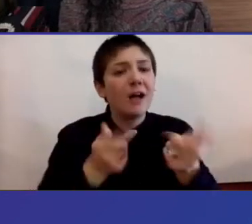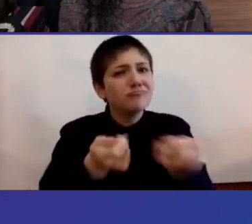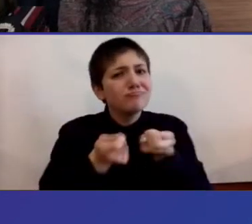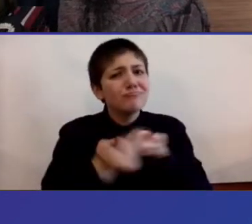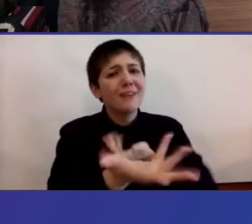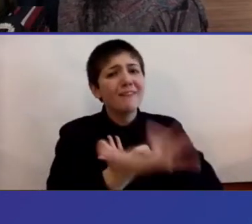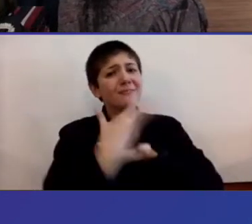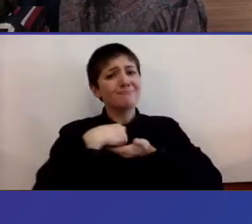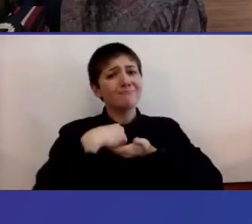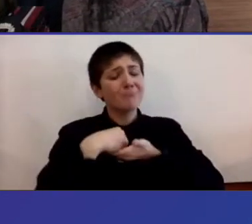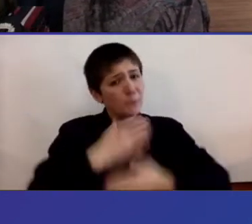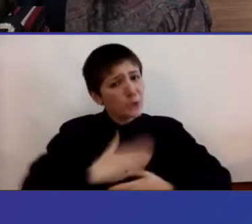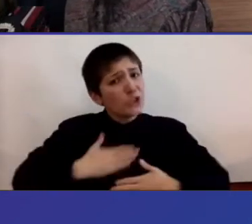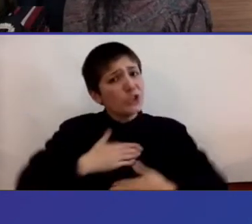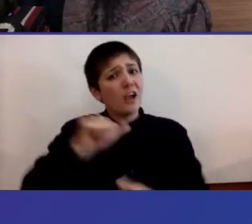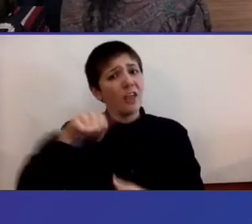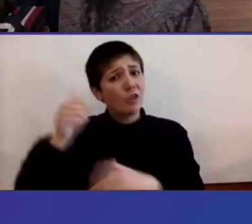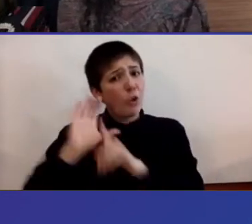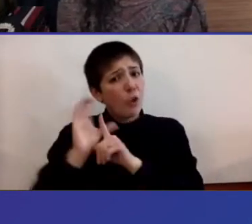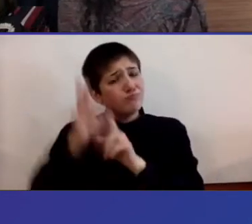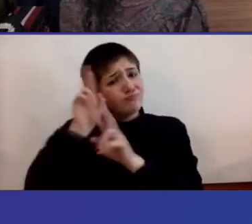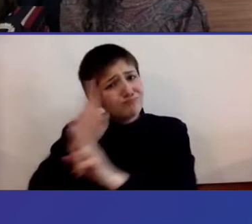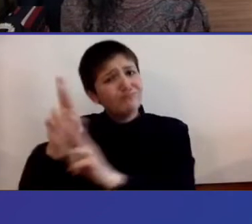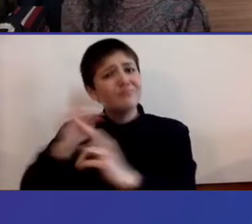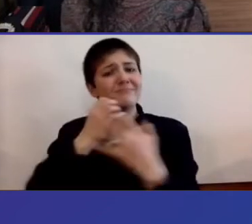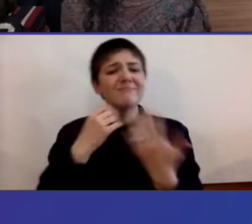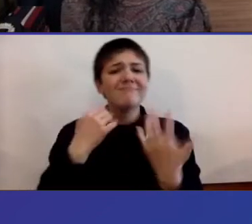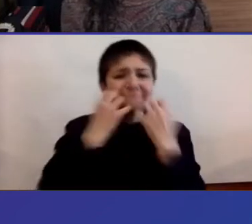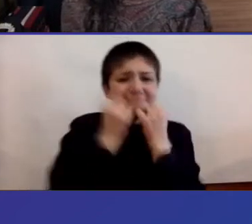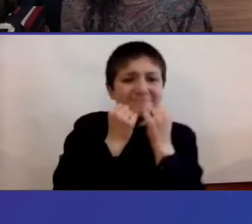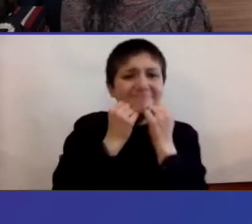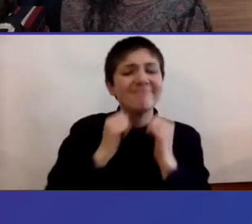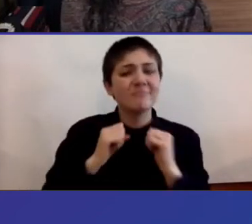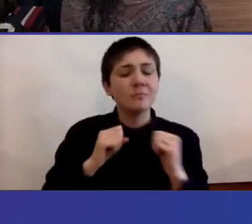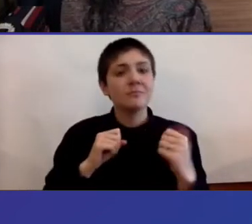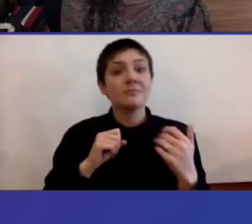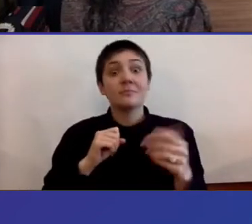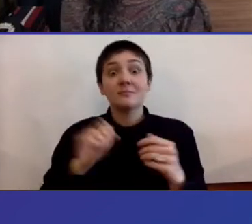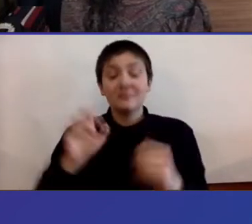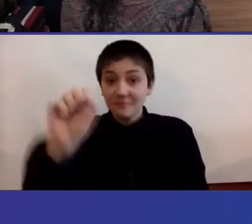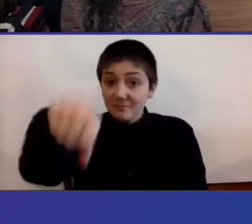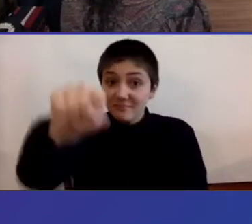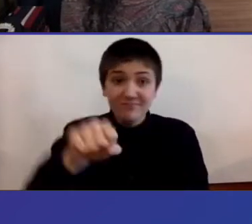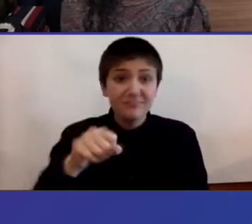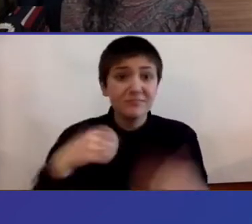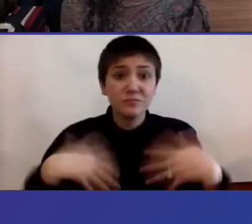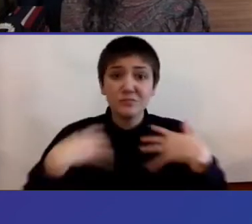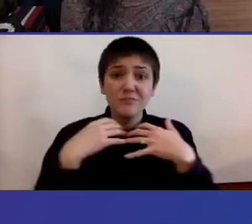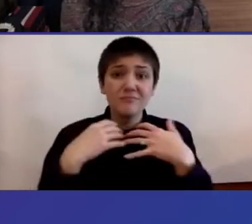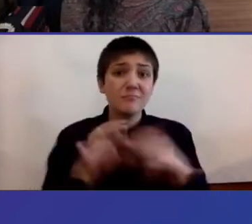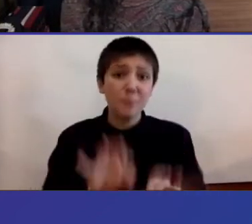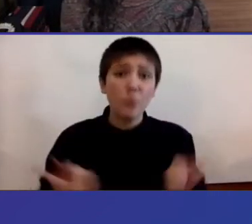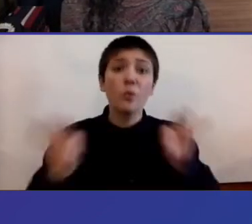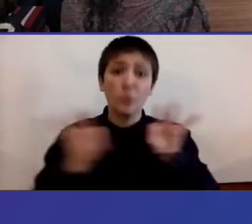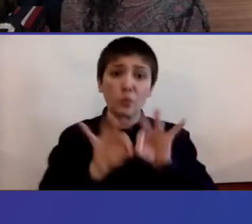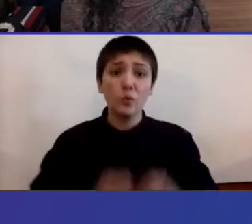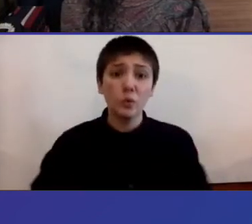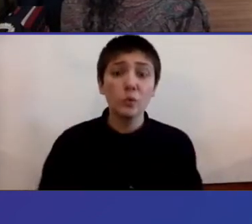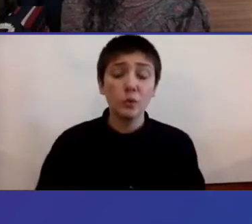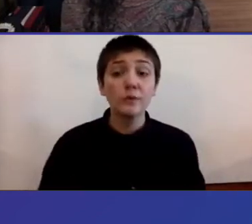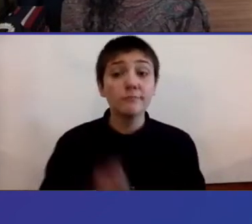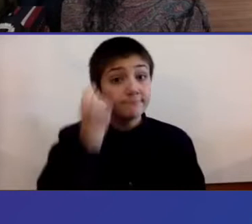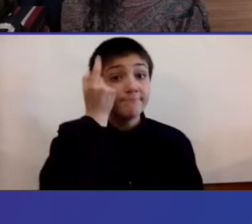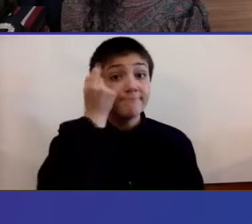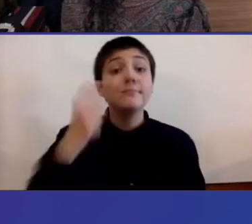other cultures. I think that is so important. I mean, if we're going to have a world that's harmonious in any way,